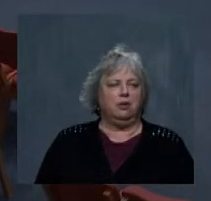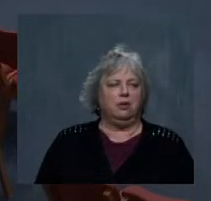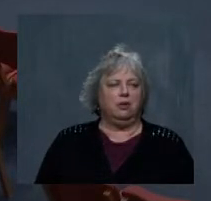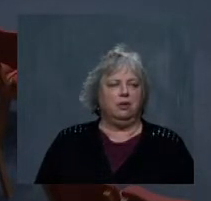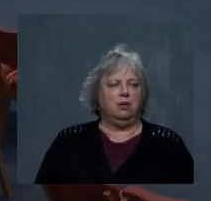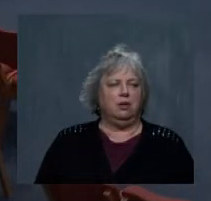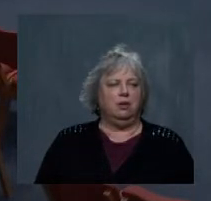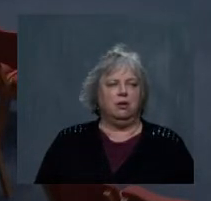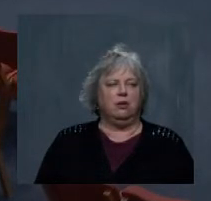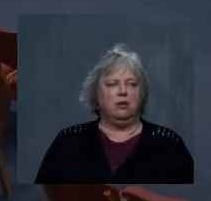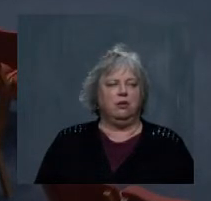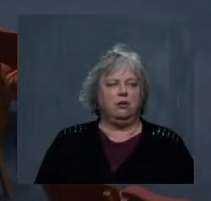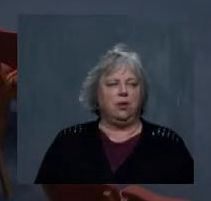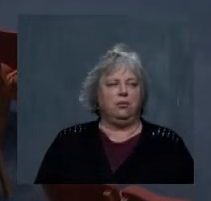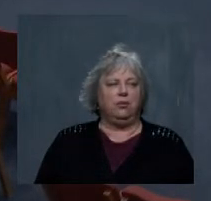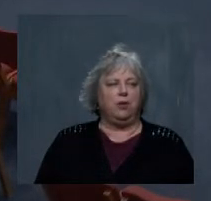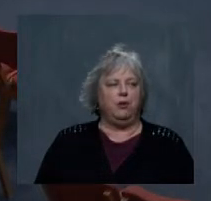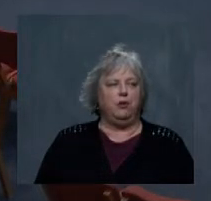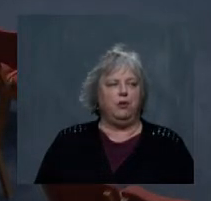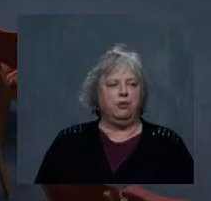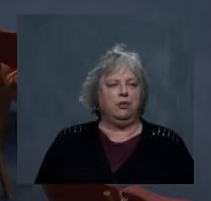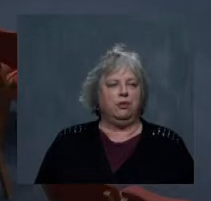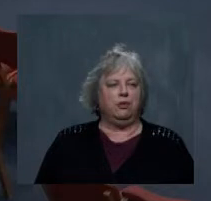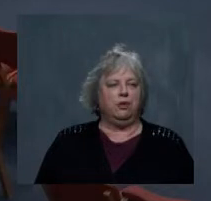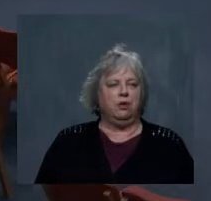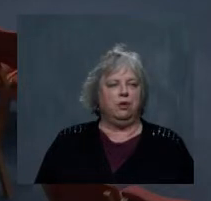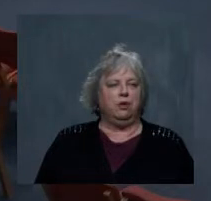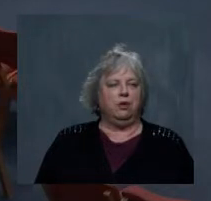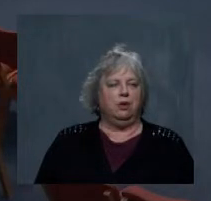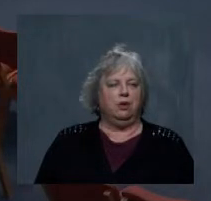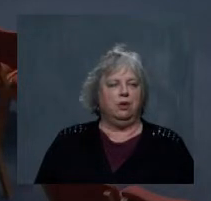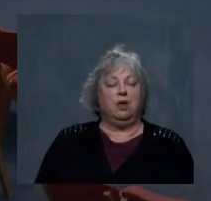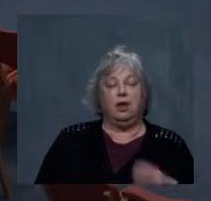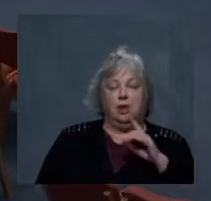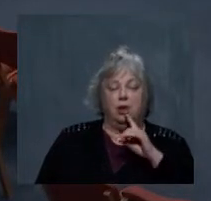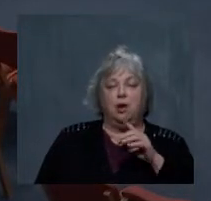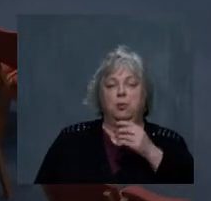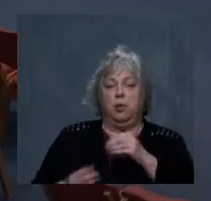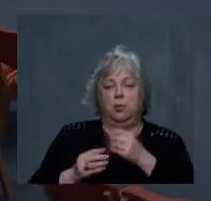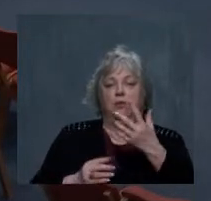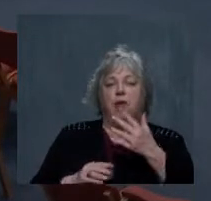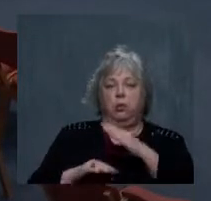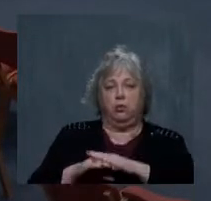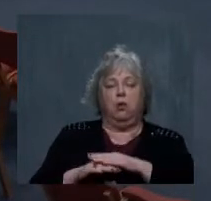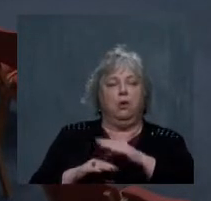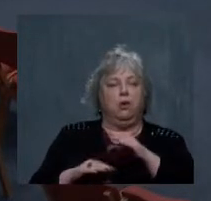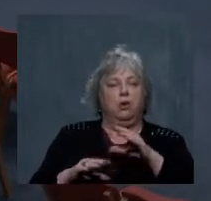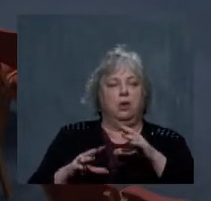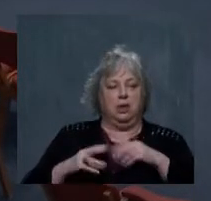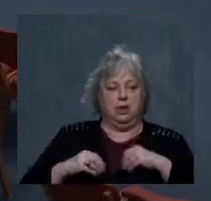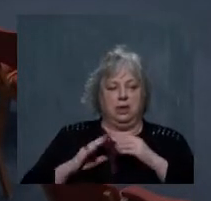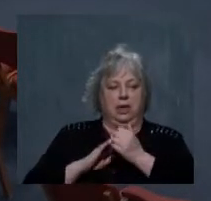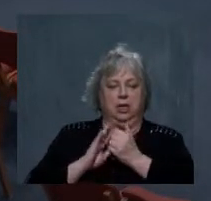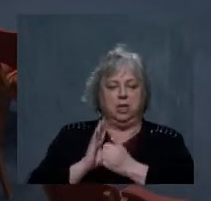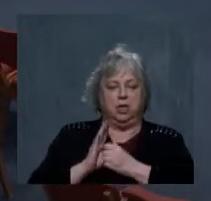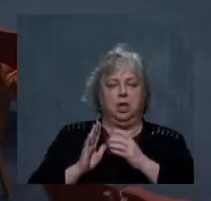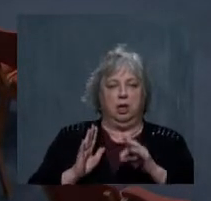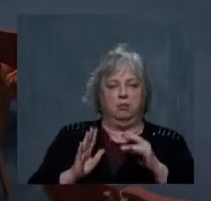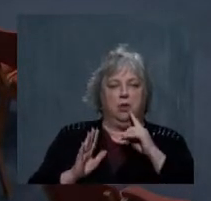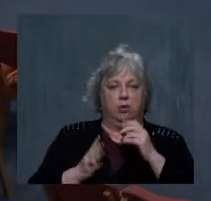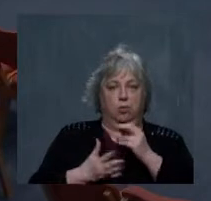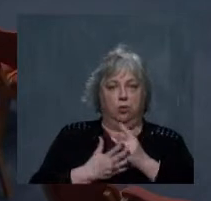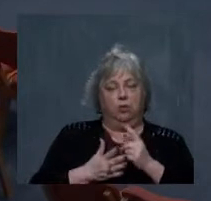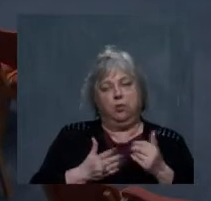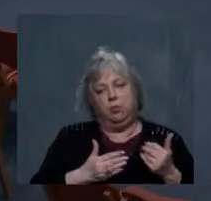it was on the consent agenda, but you're welcome to speak during citizen communication. It was approved to move forward to the city